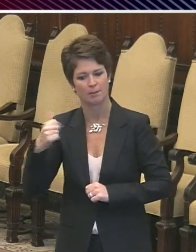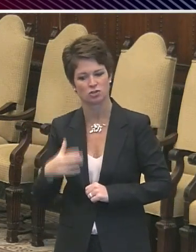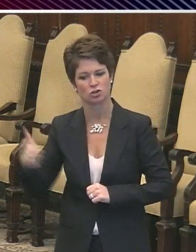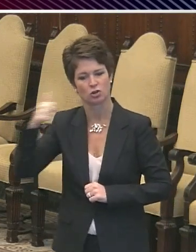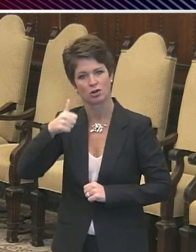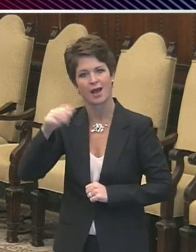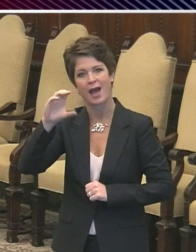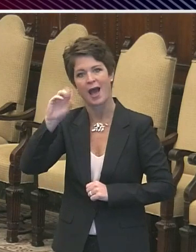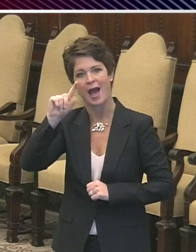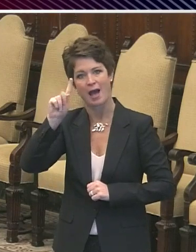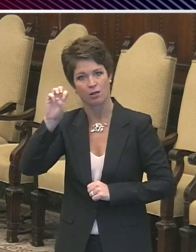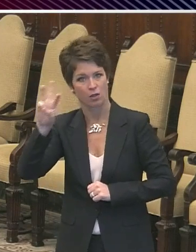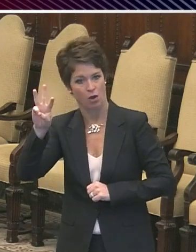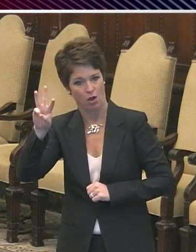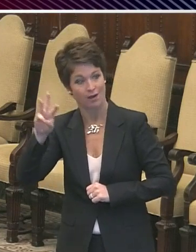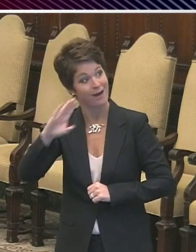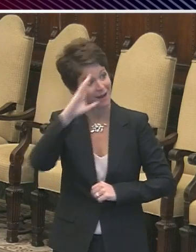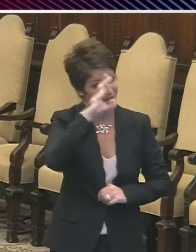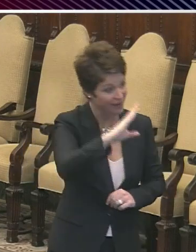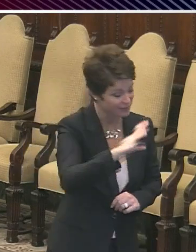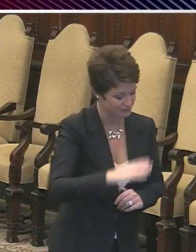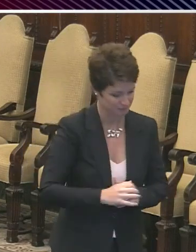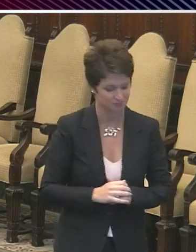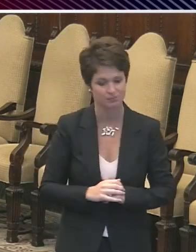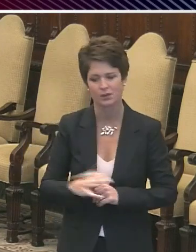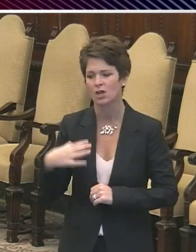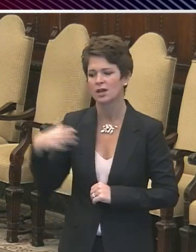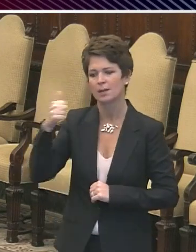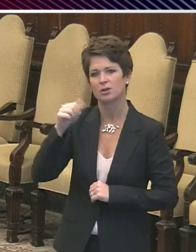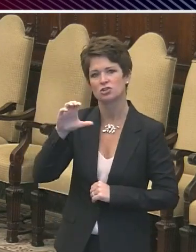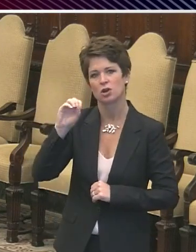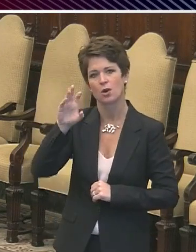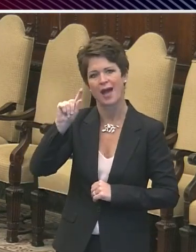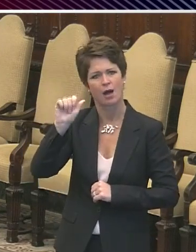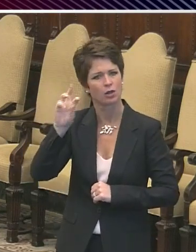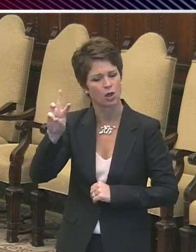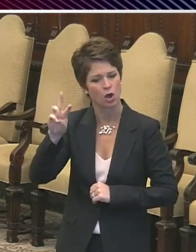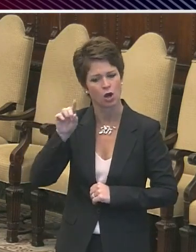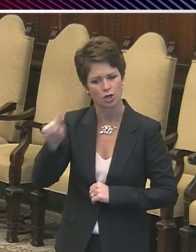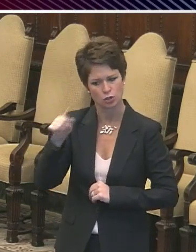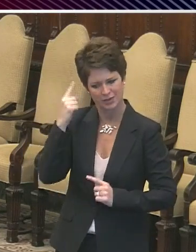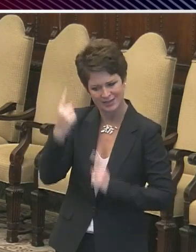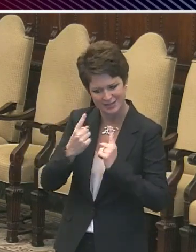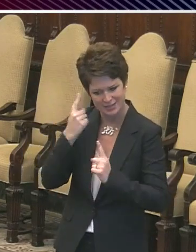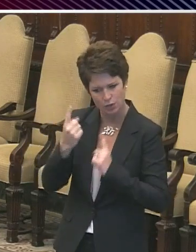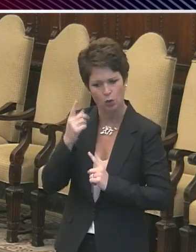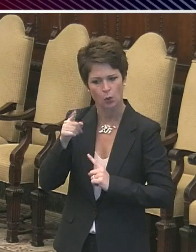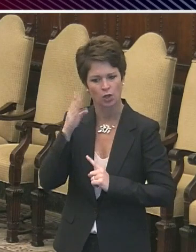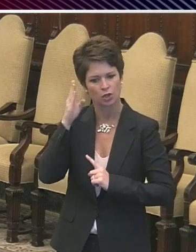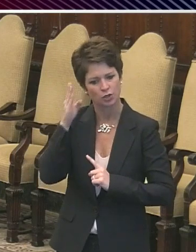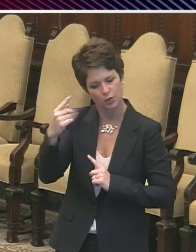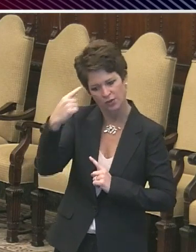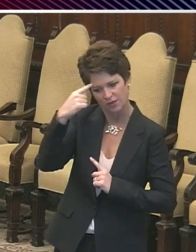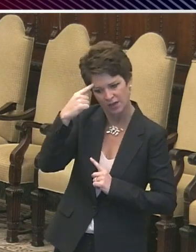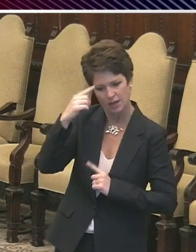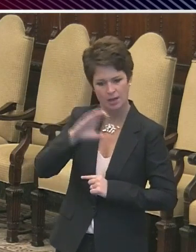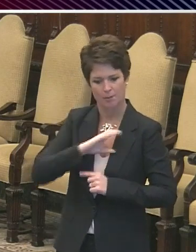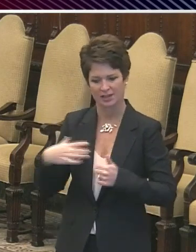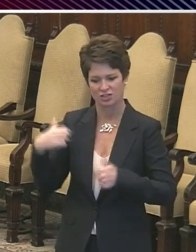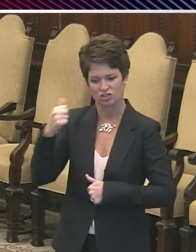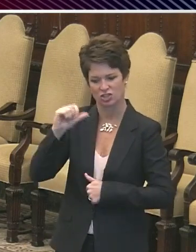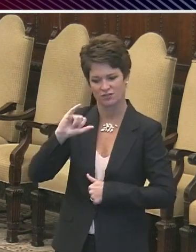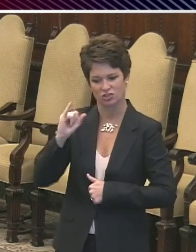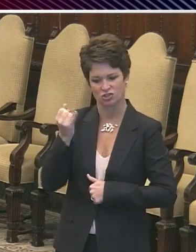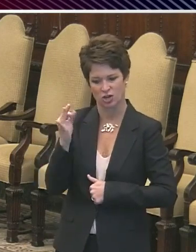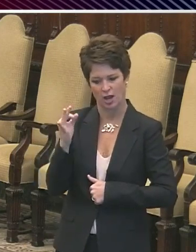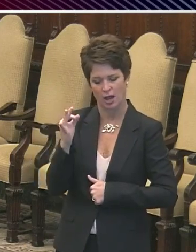Outlaw. Hi there. Commissioner Outlaw, are you considering or will you take the police chief's job